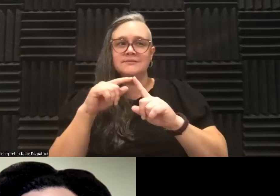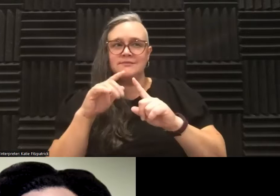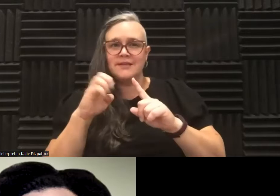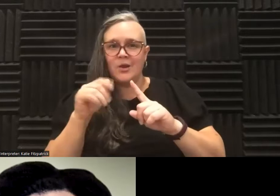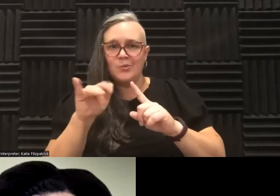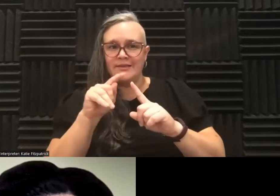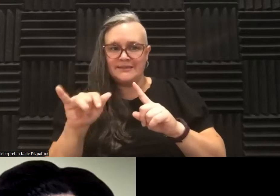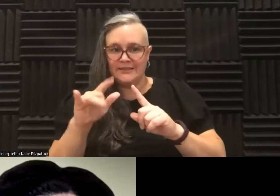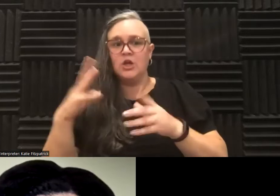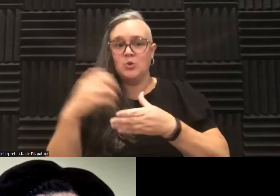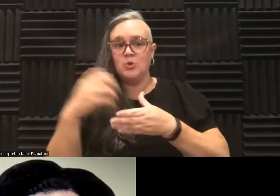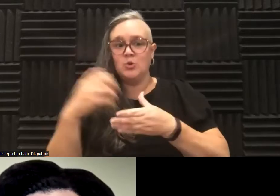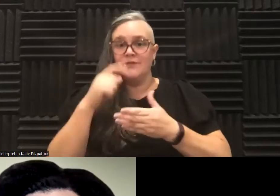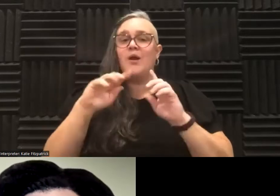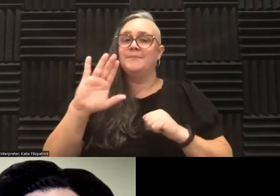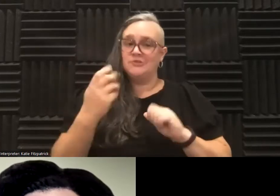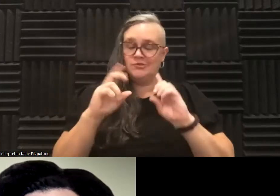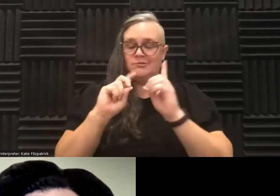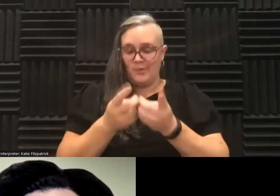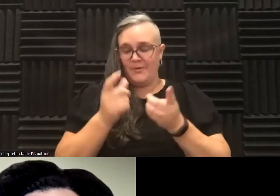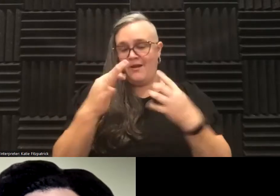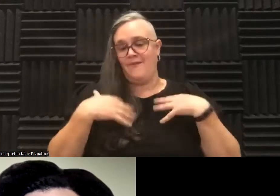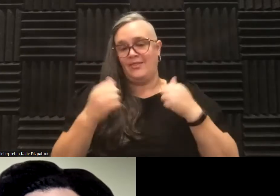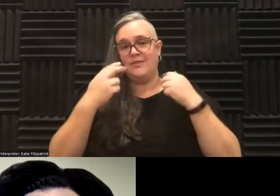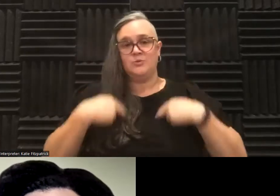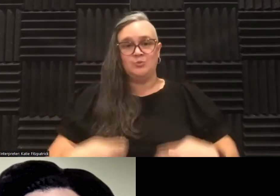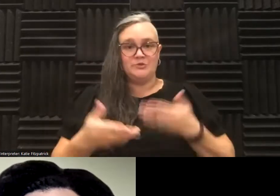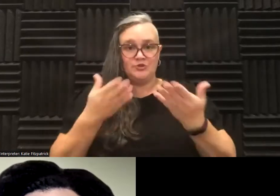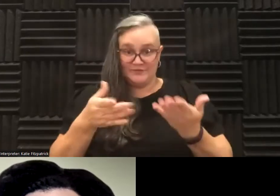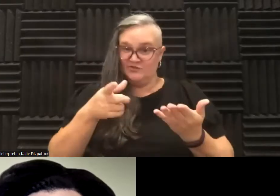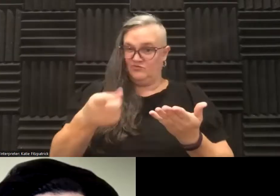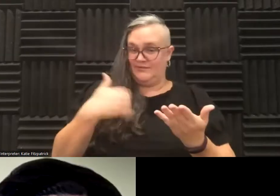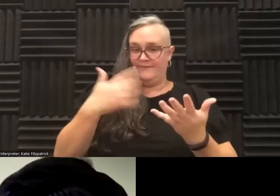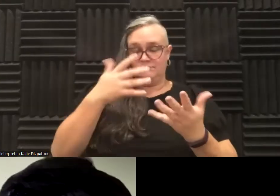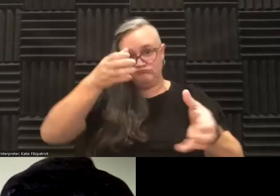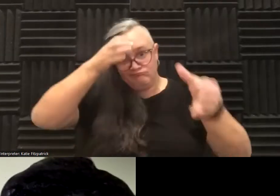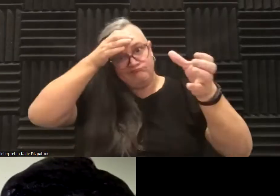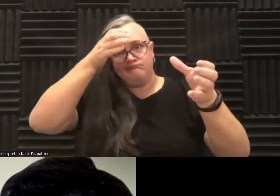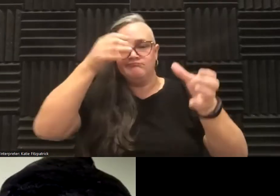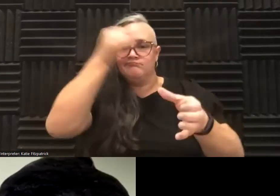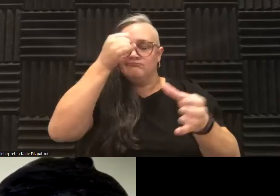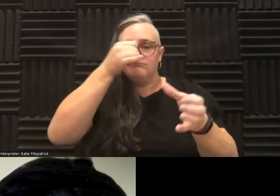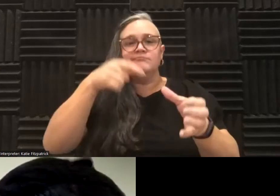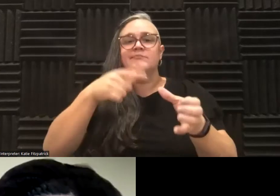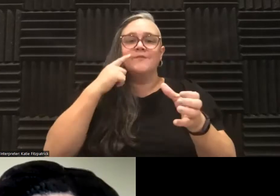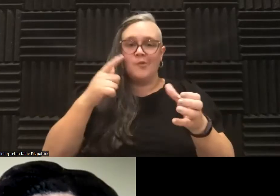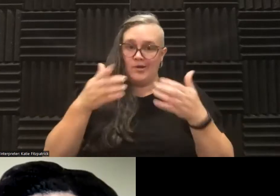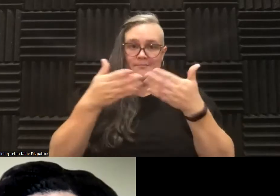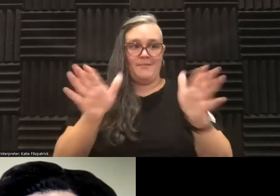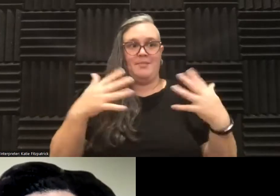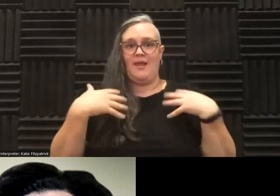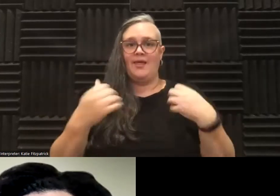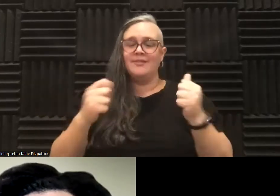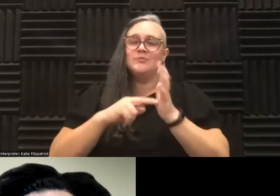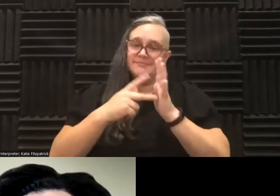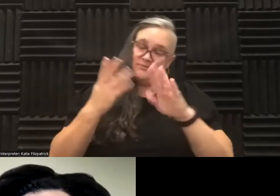Health and Human Services. She brings a wide wealth of knowledge in public health, which includes almost a decade of